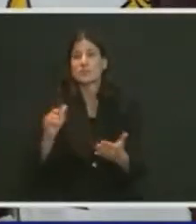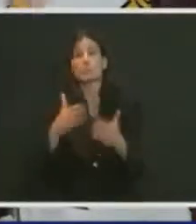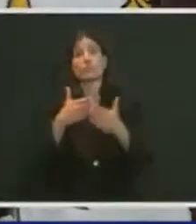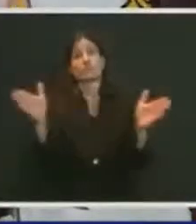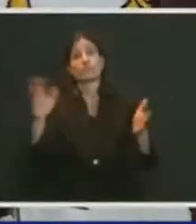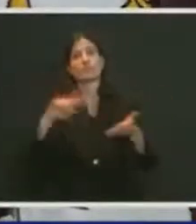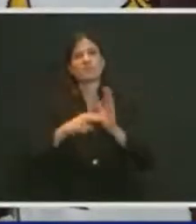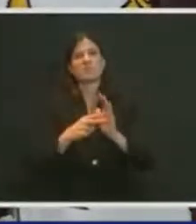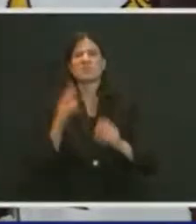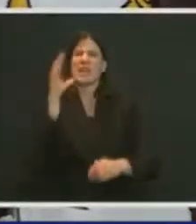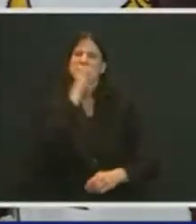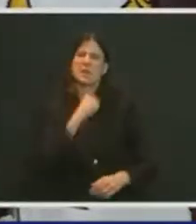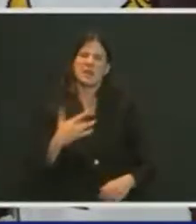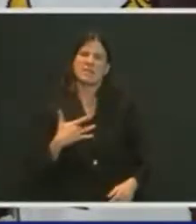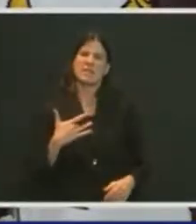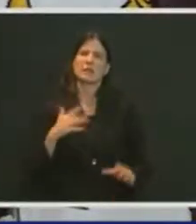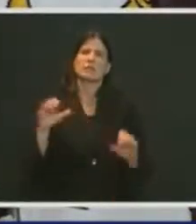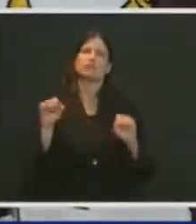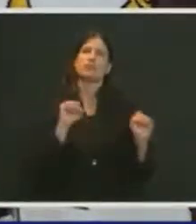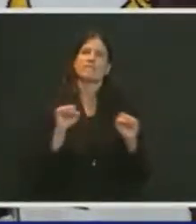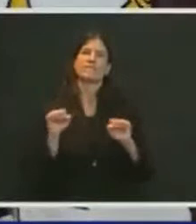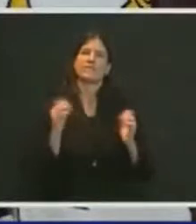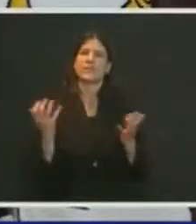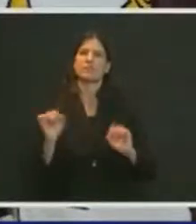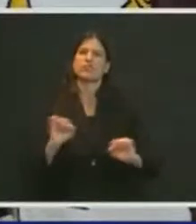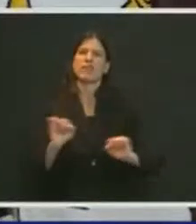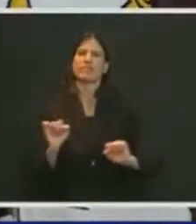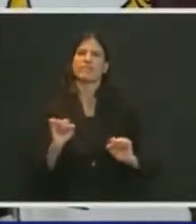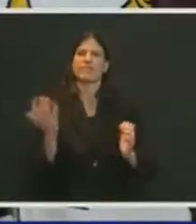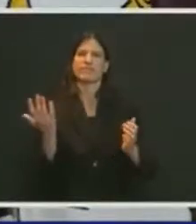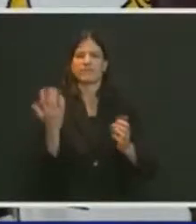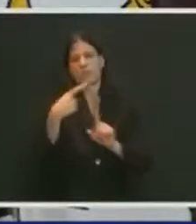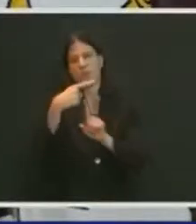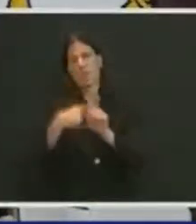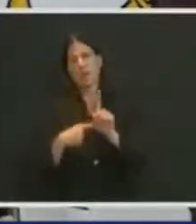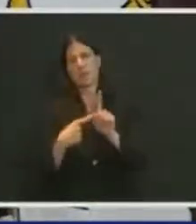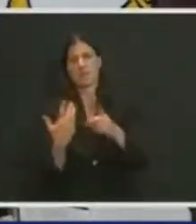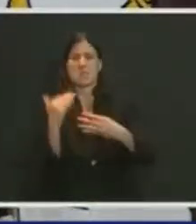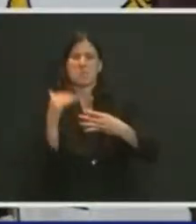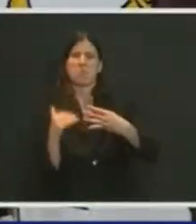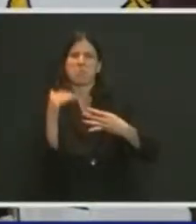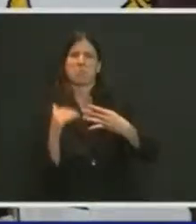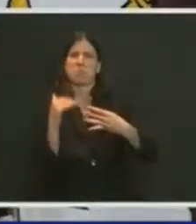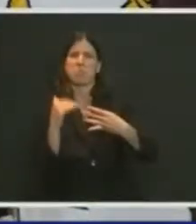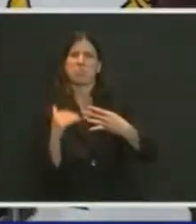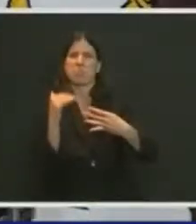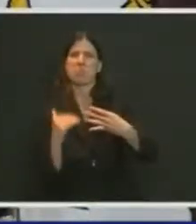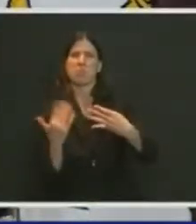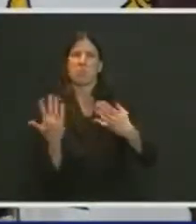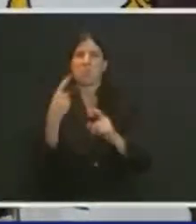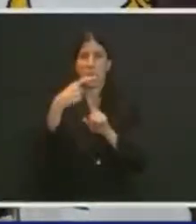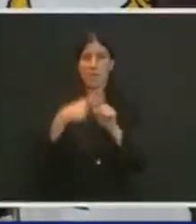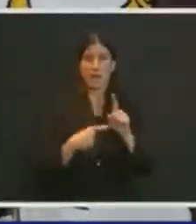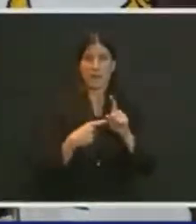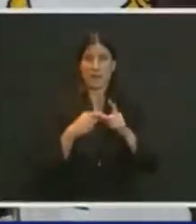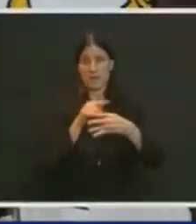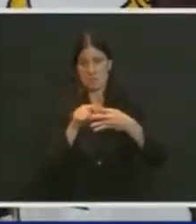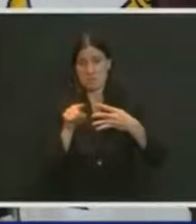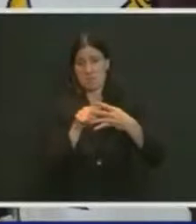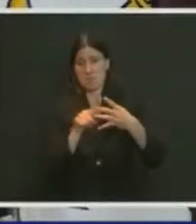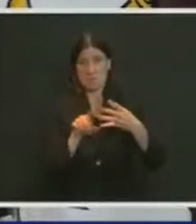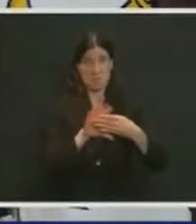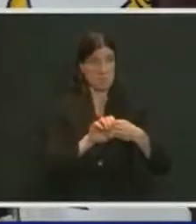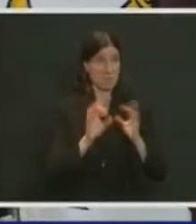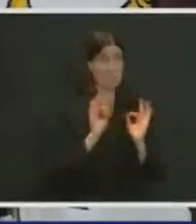it'll be, I don't know, a month-ish between phases. Now, even as I say that, if I come back